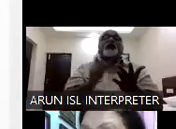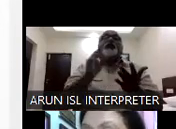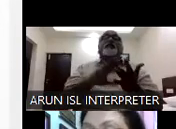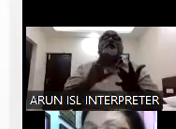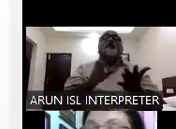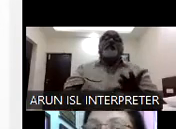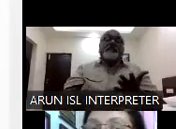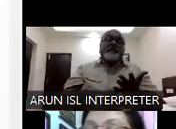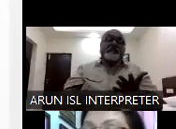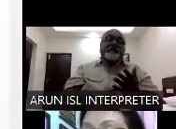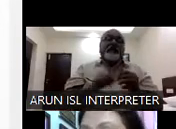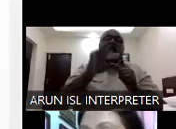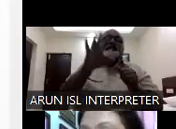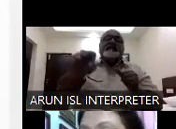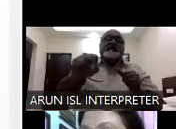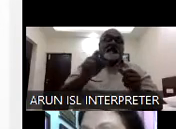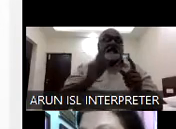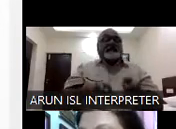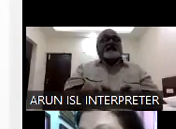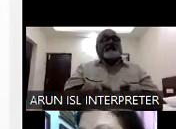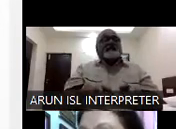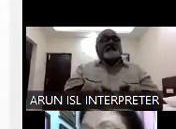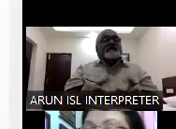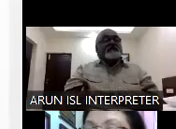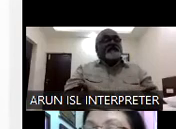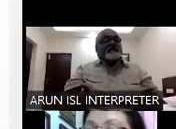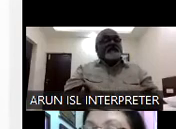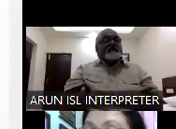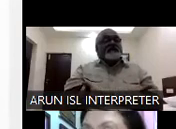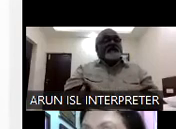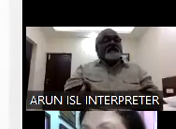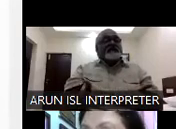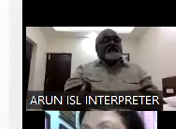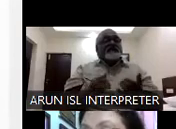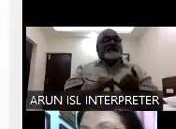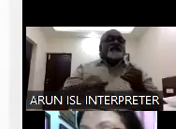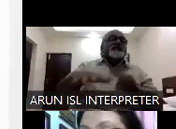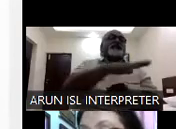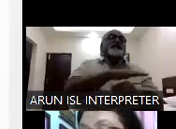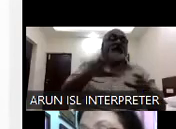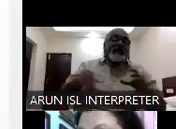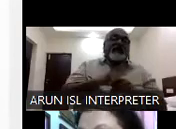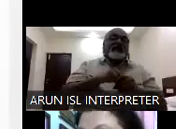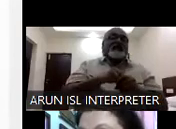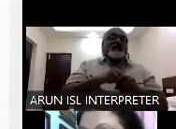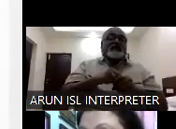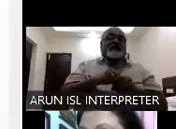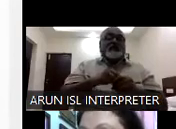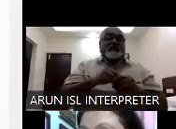classes accessible, making all the education systems accessible. Social inclusion has to be practiced in health